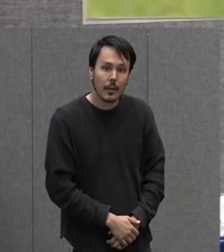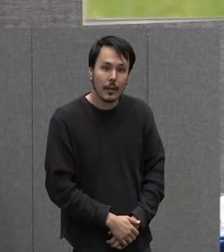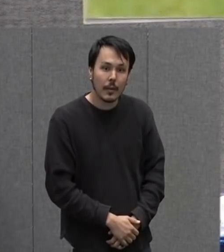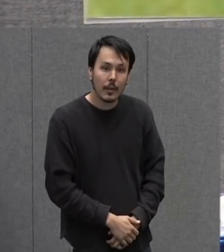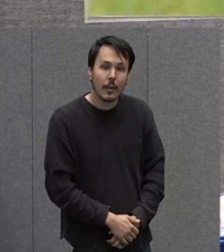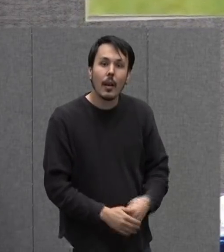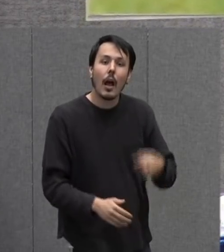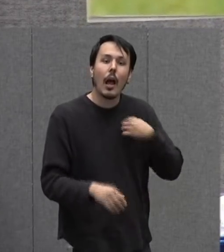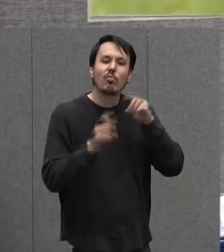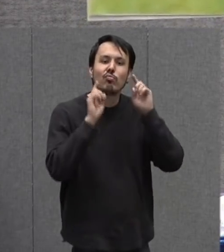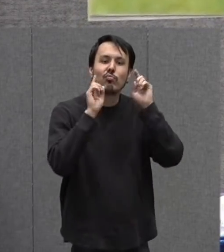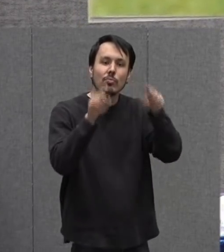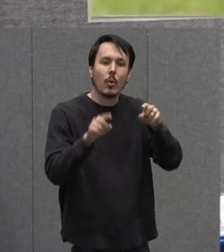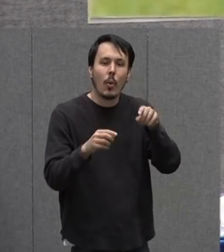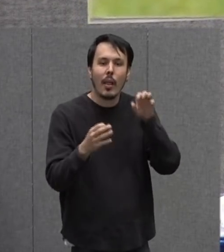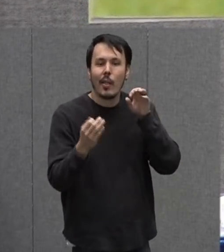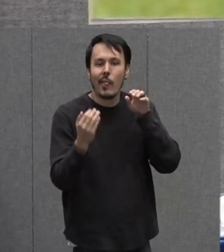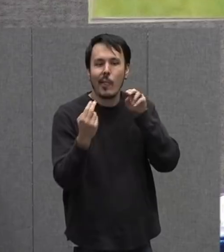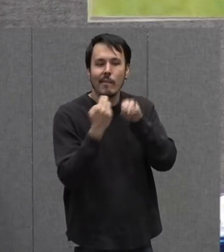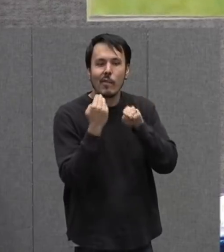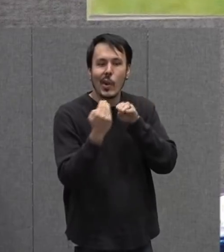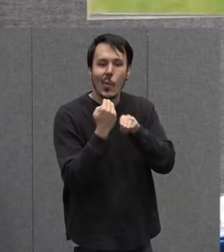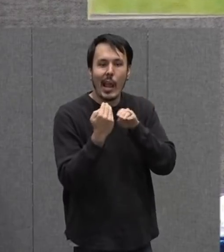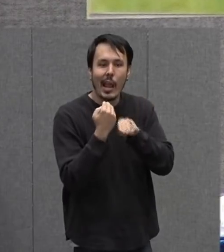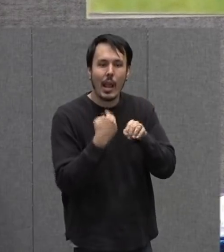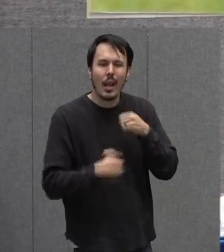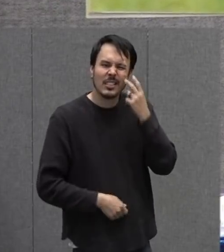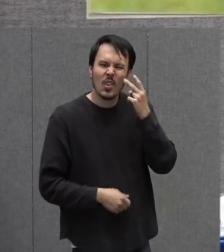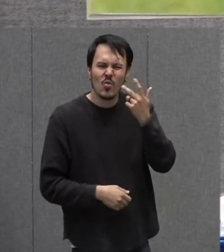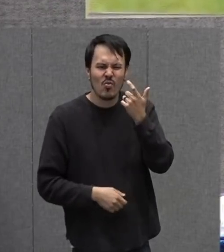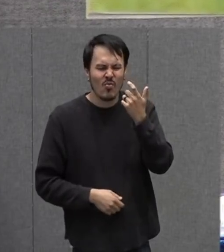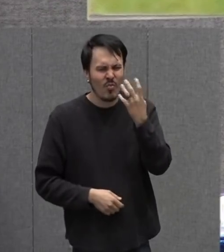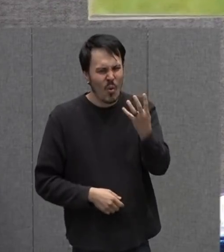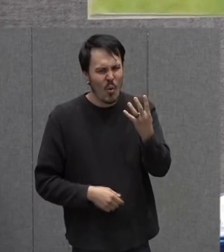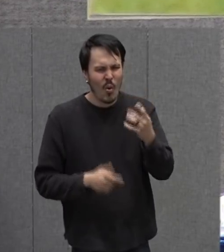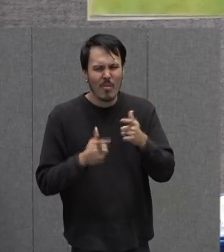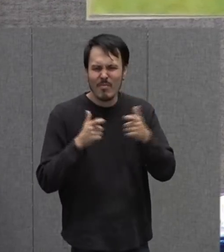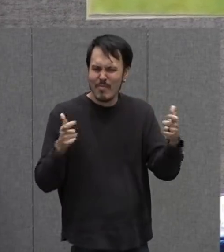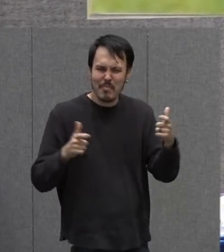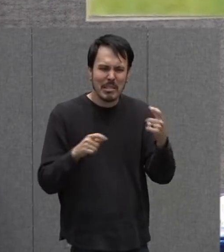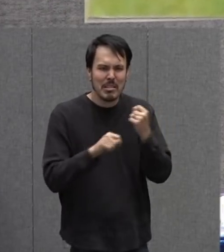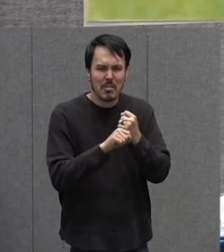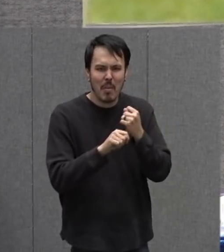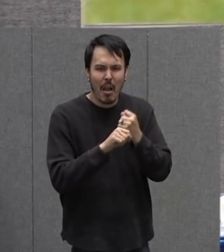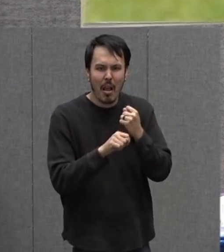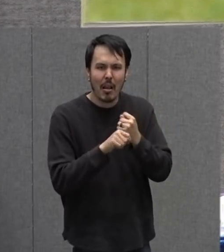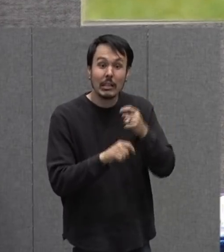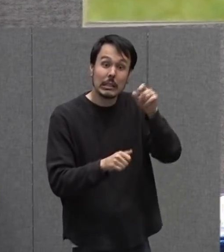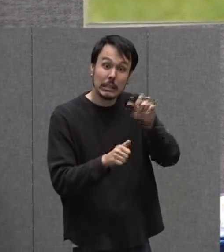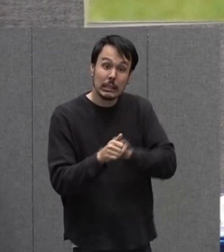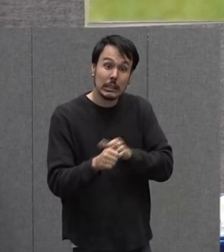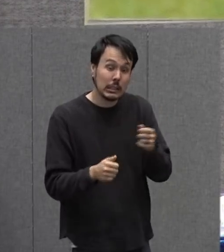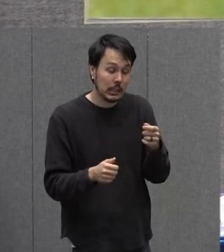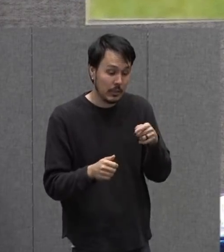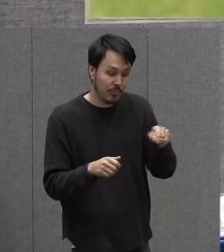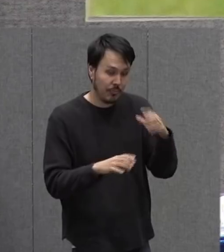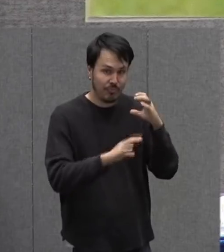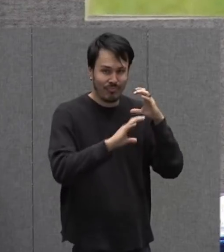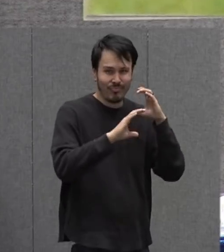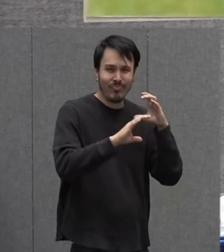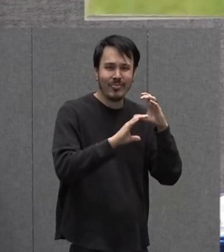On my way to the freeway, I saw 4 huge trucks. Each truck